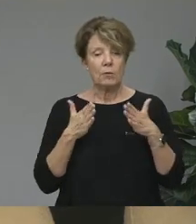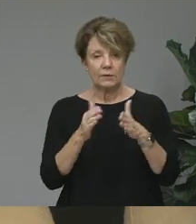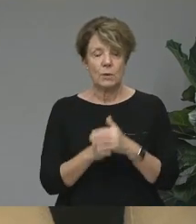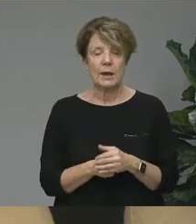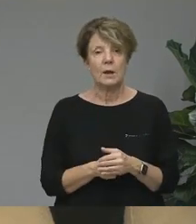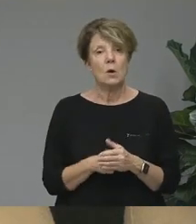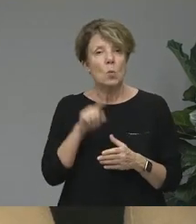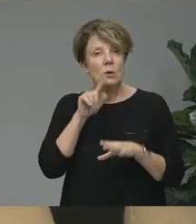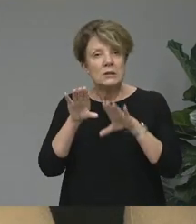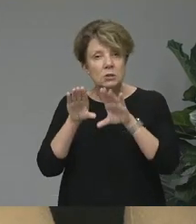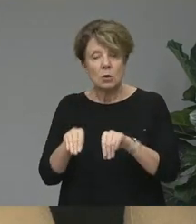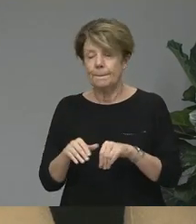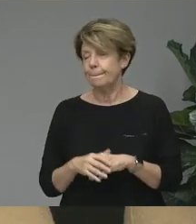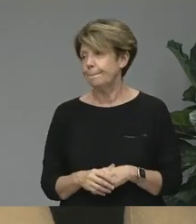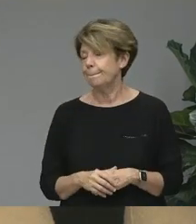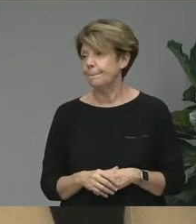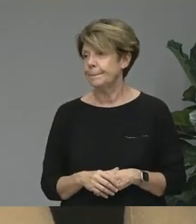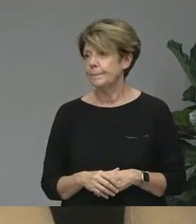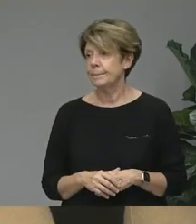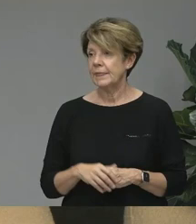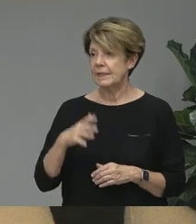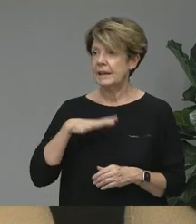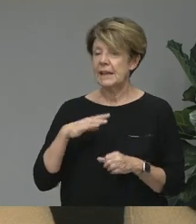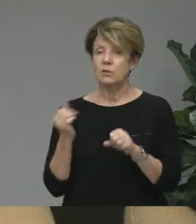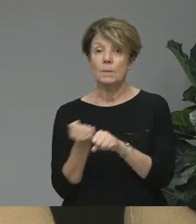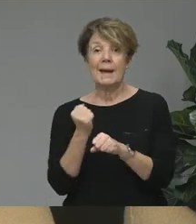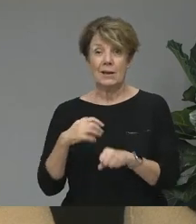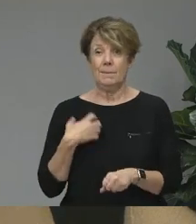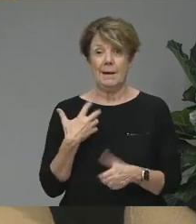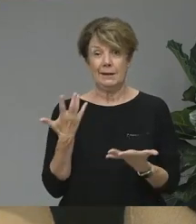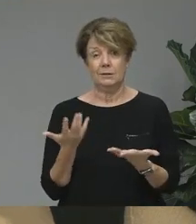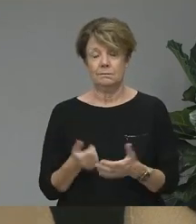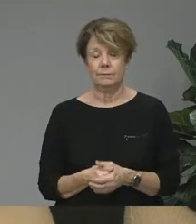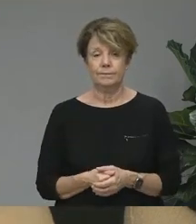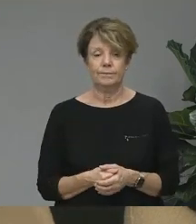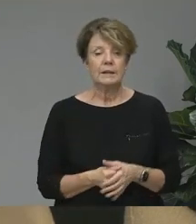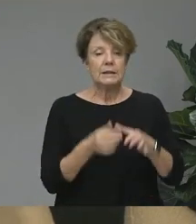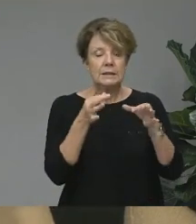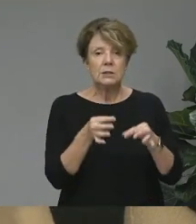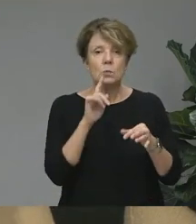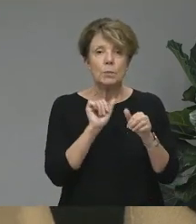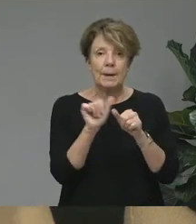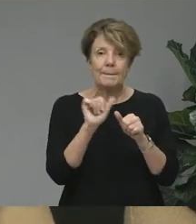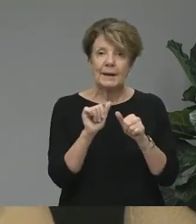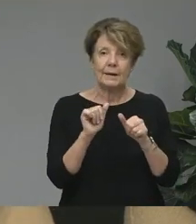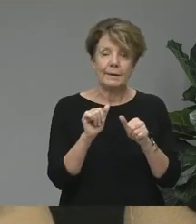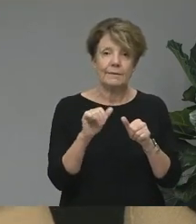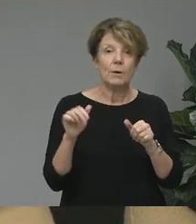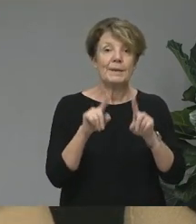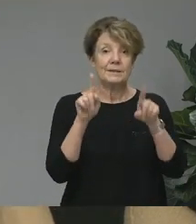off even the need to make a complaint, that the decisions would be better in the first